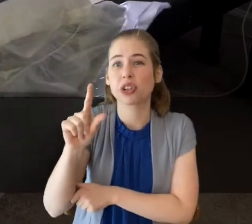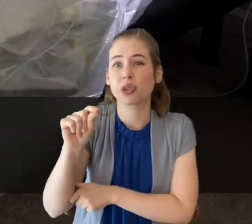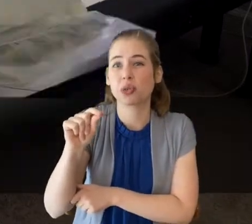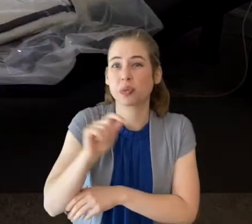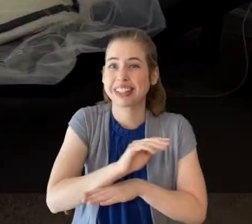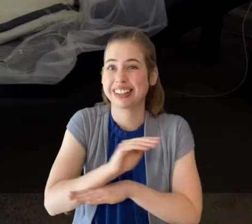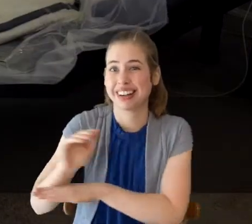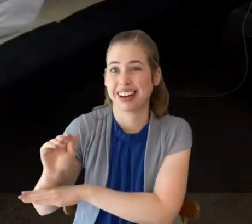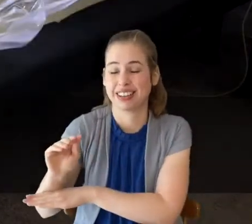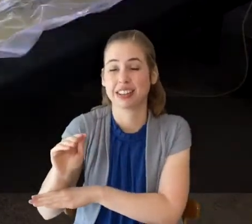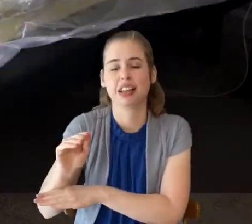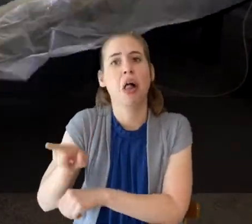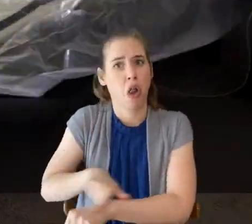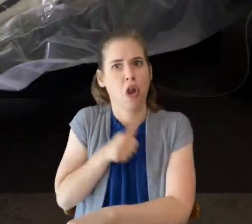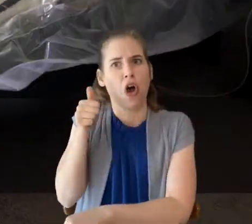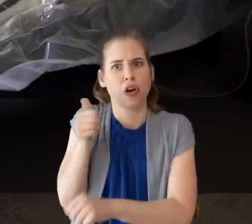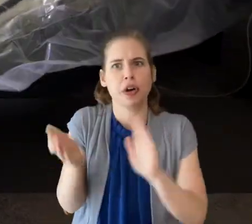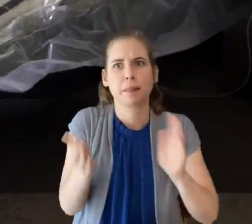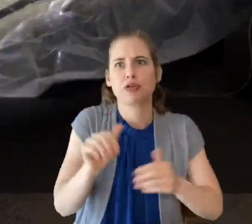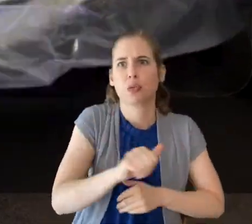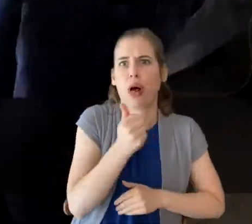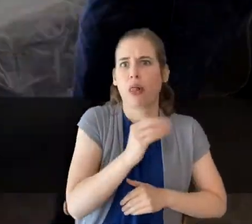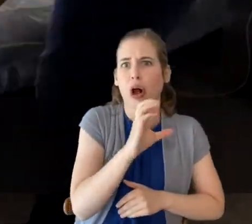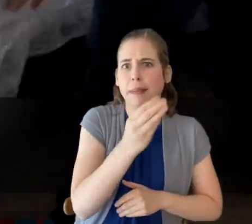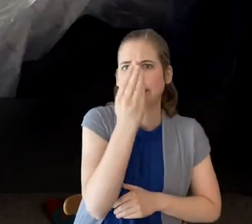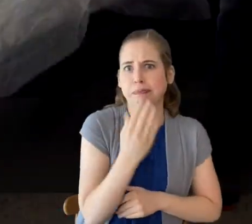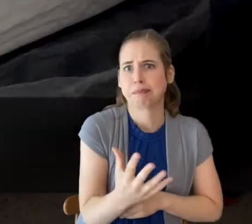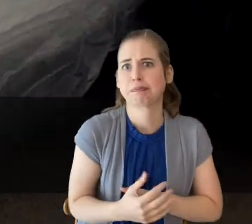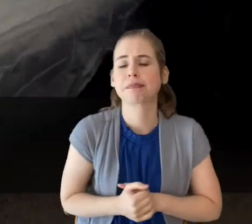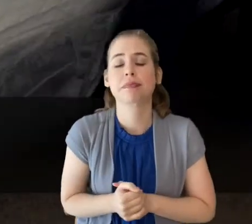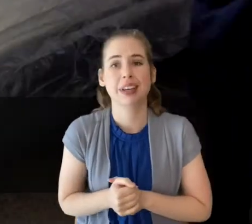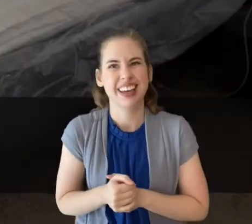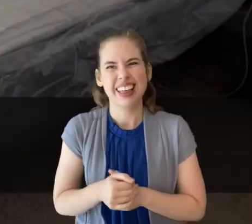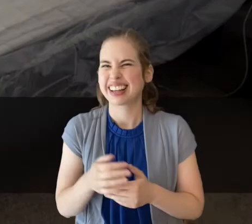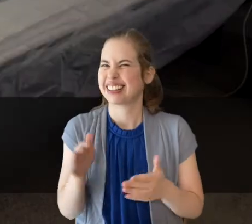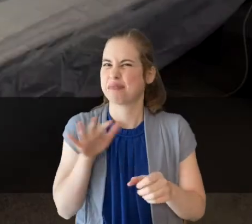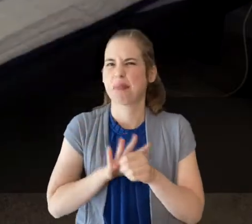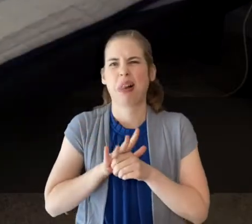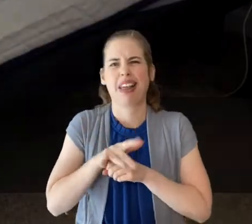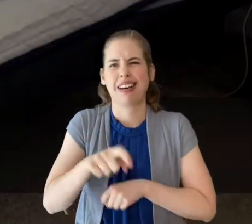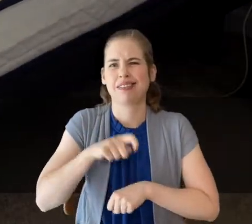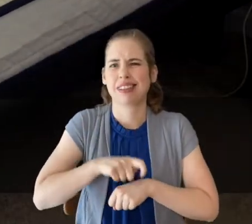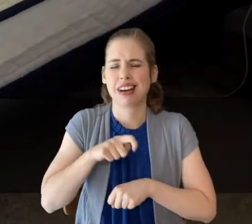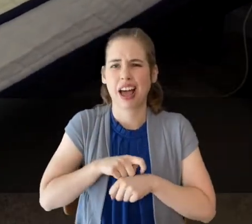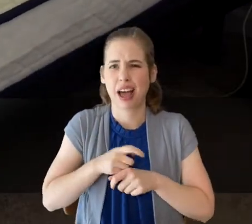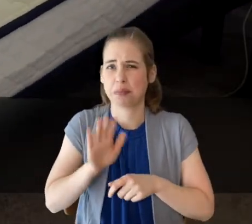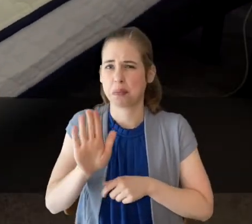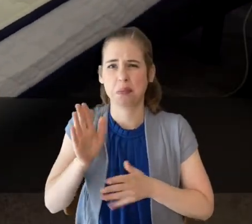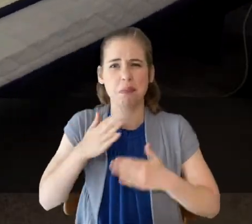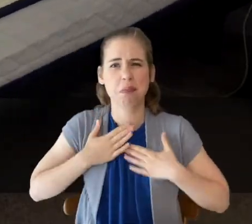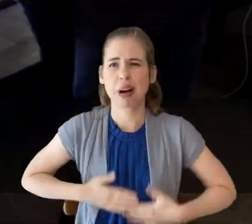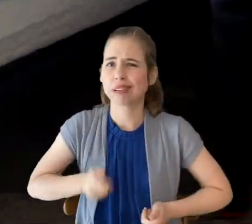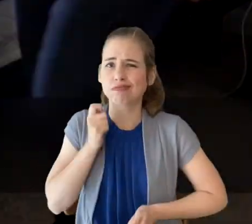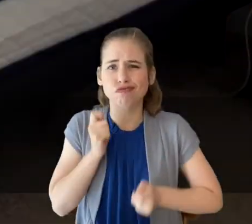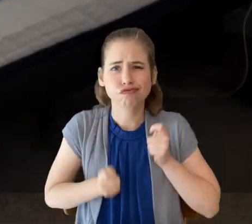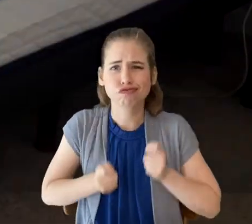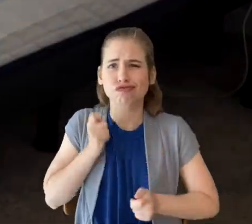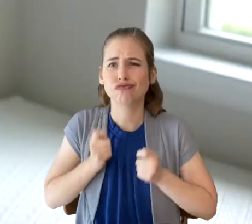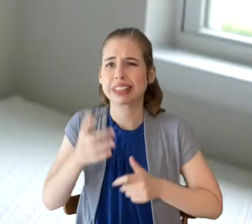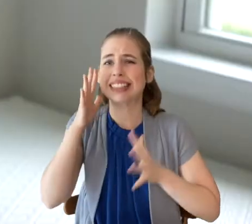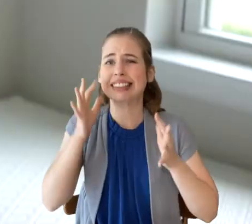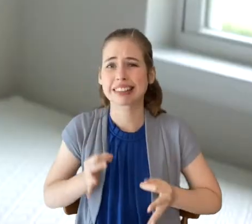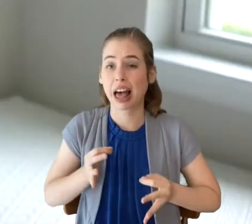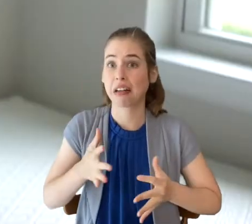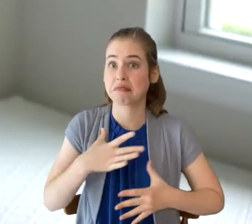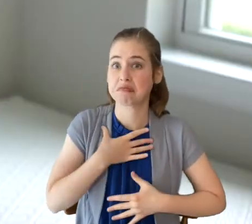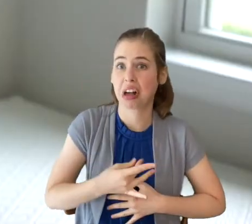nights. This is slightly longer than the average bed-in-a-box sleep trial. This will give you ample time to adjust to your new mattress.